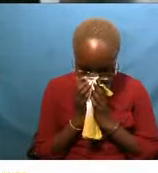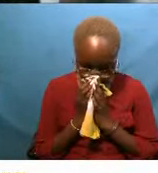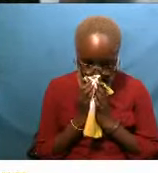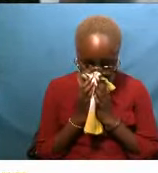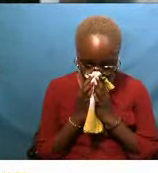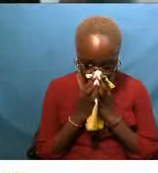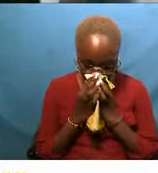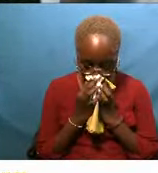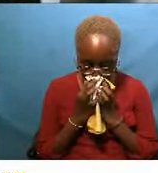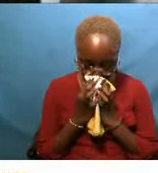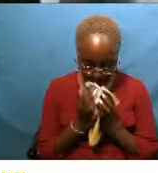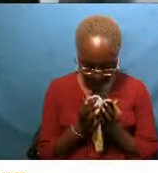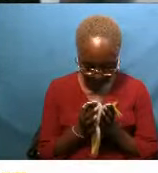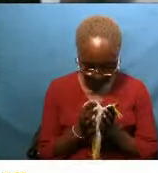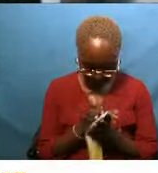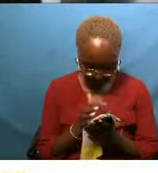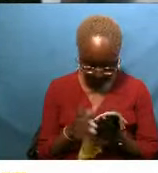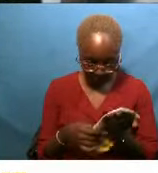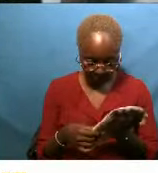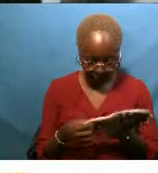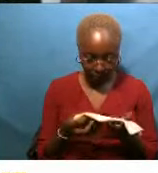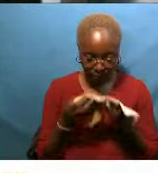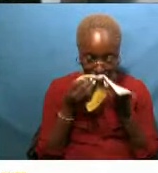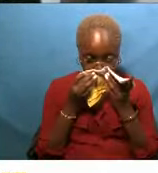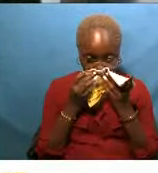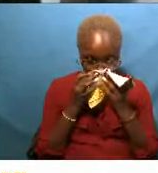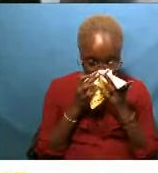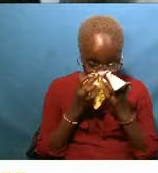My first role as the archdeacon is to,